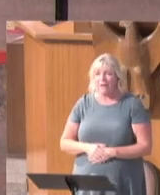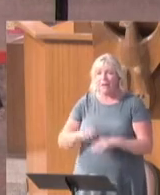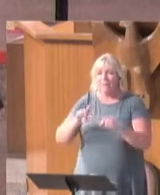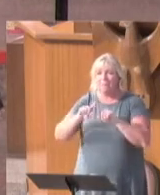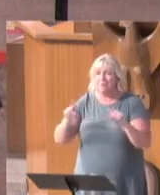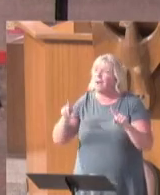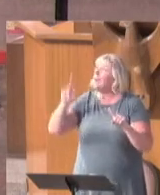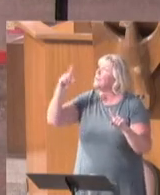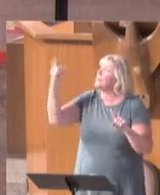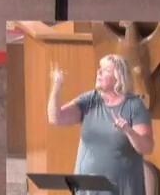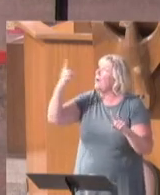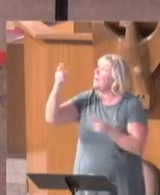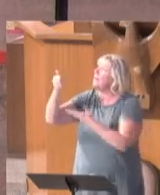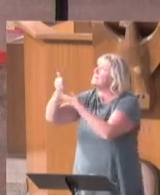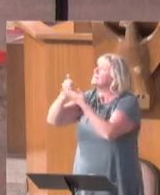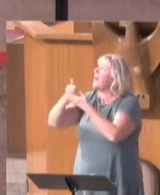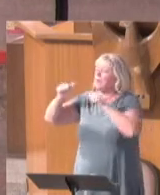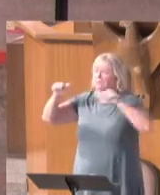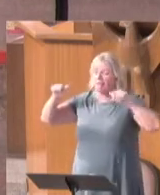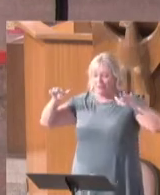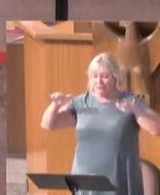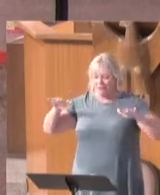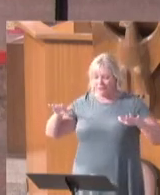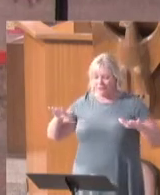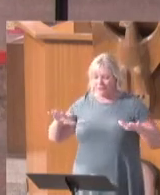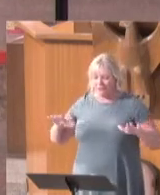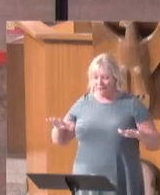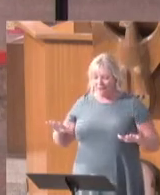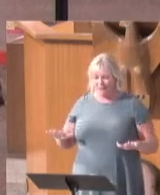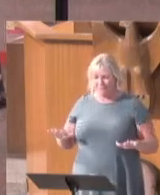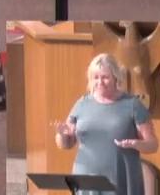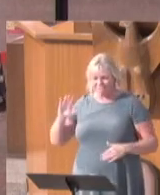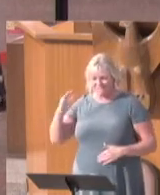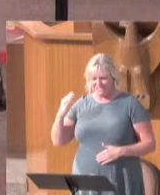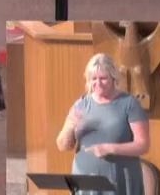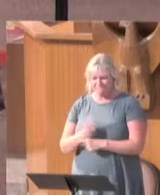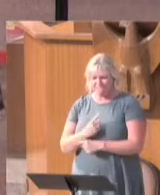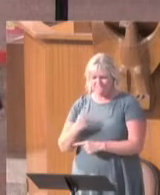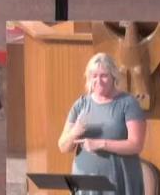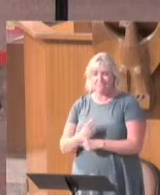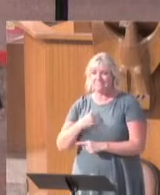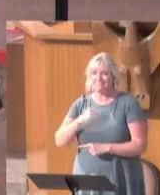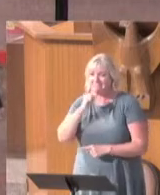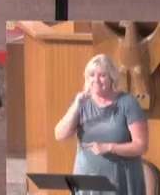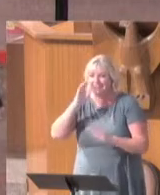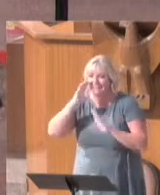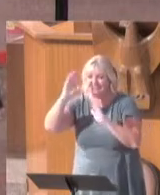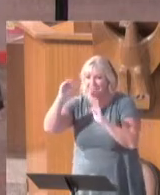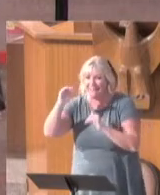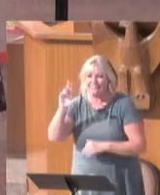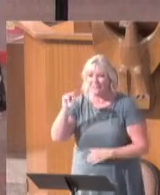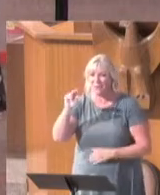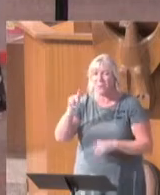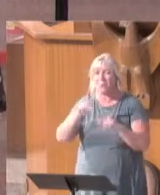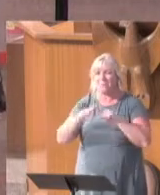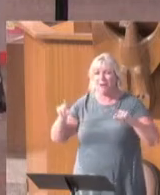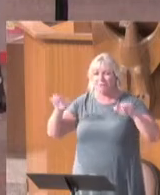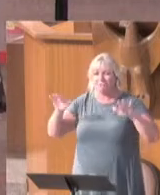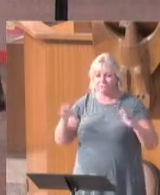always fall into place when you least expect them